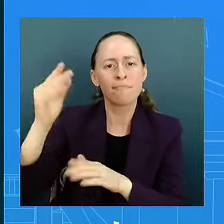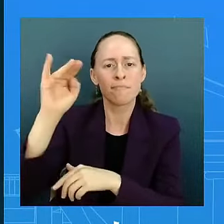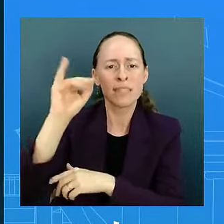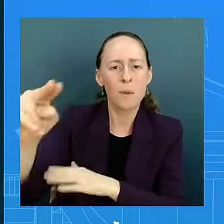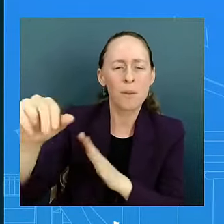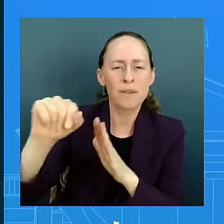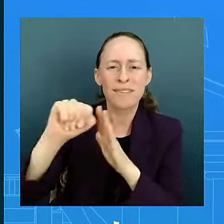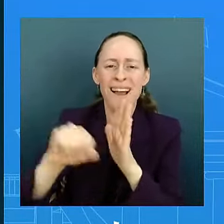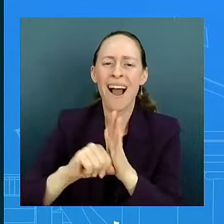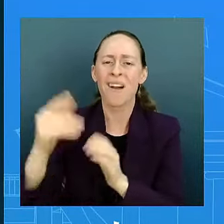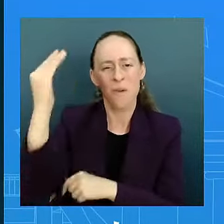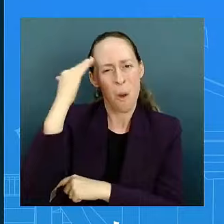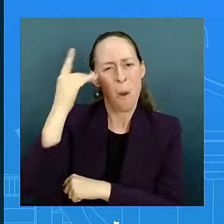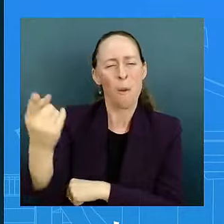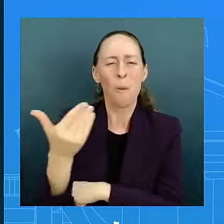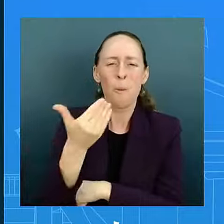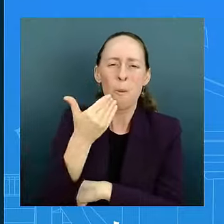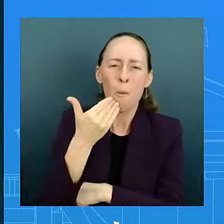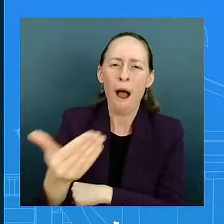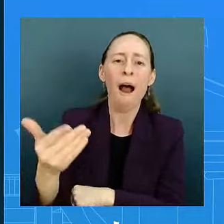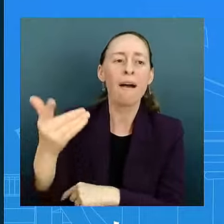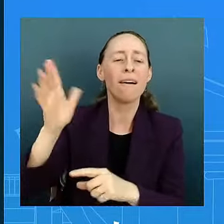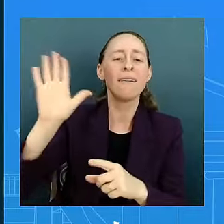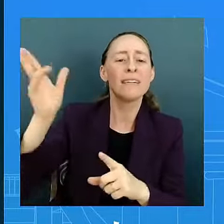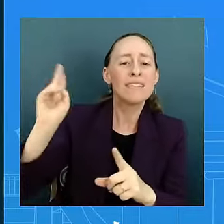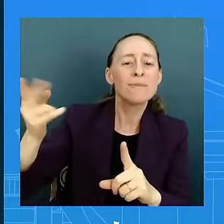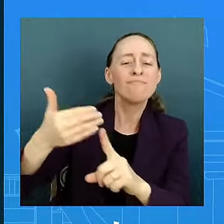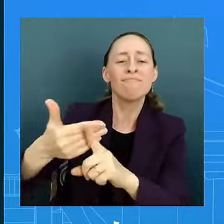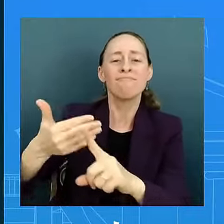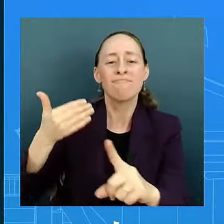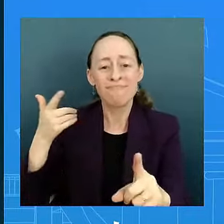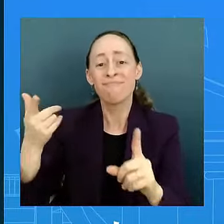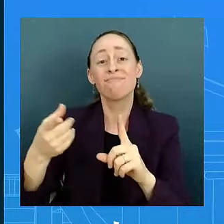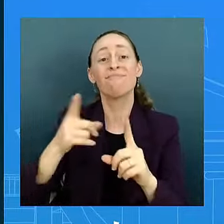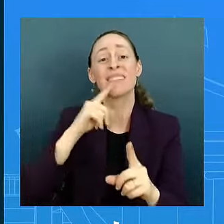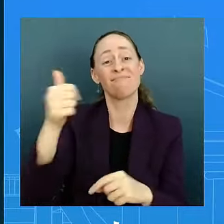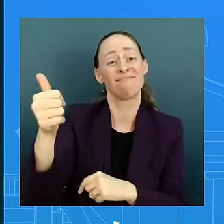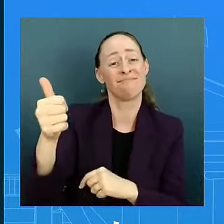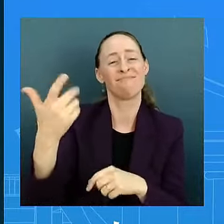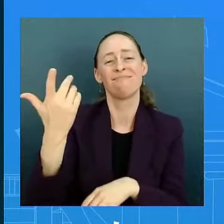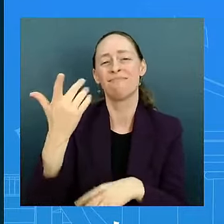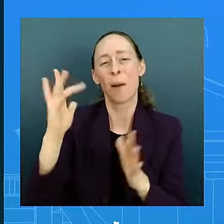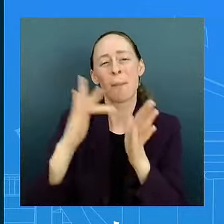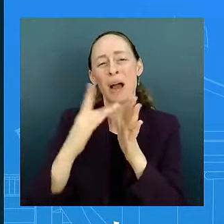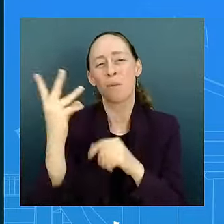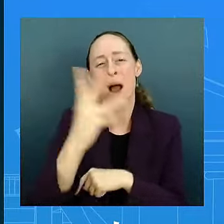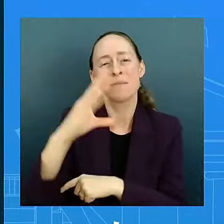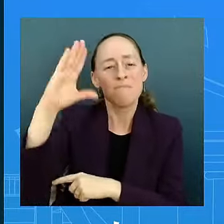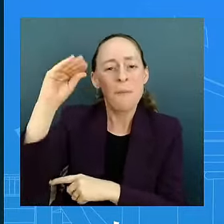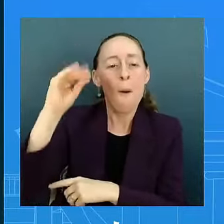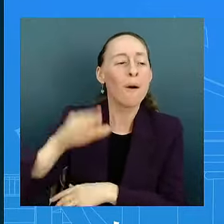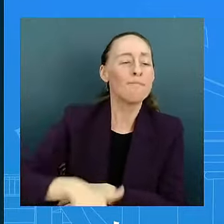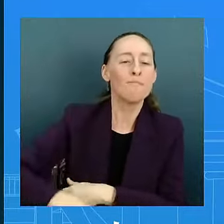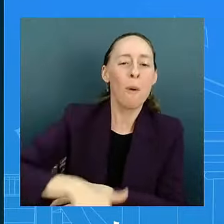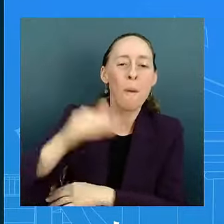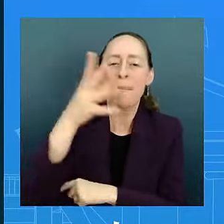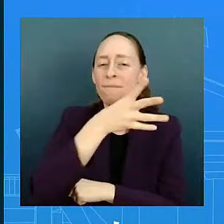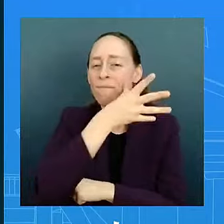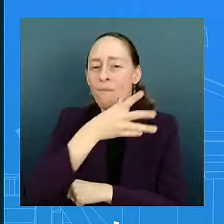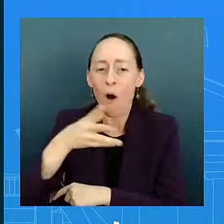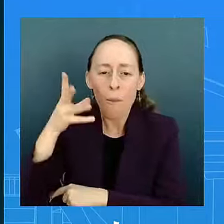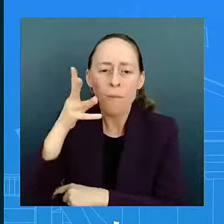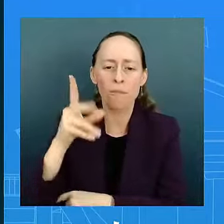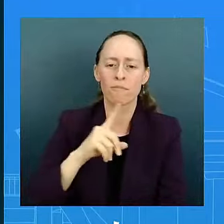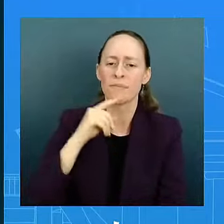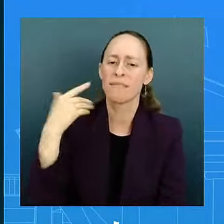up on a Midwestern farm. President Biden respects Governor Walz's life of service, serving in the Army National Guard for 24